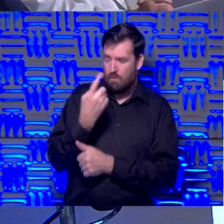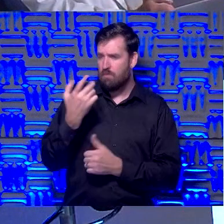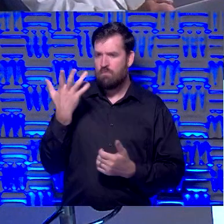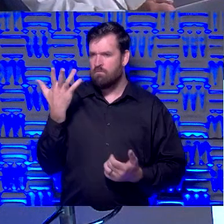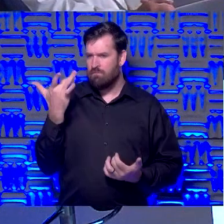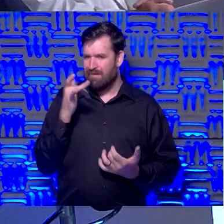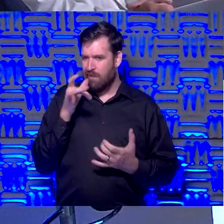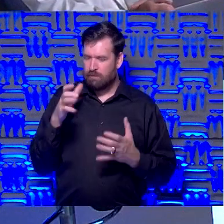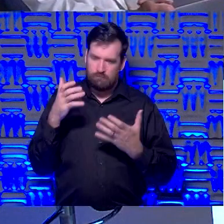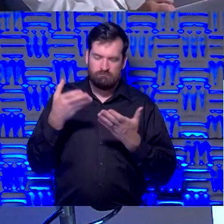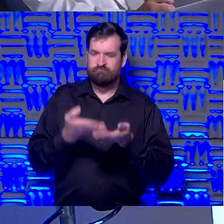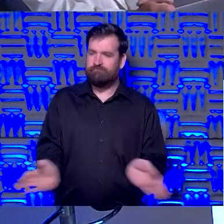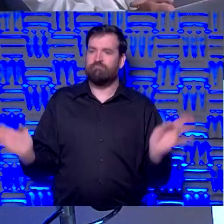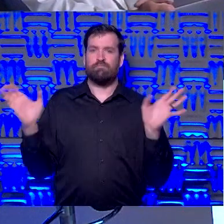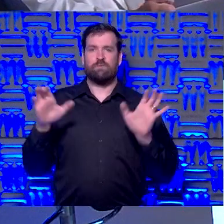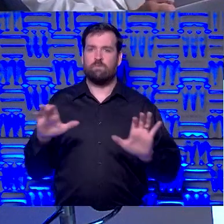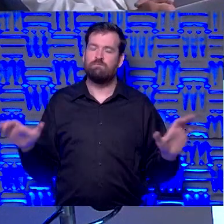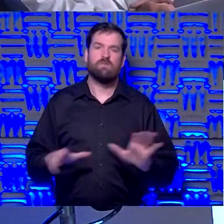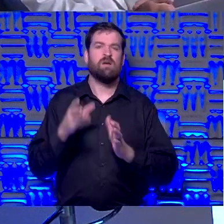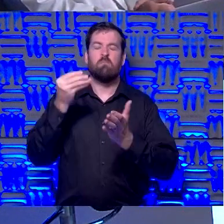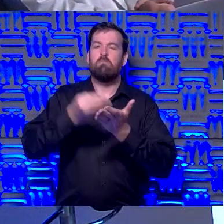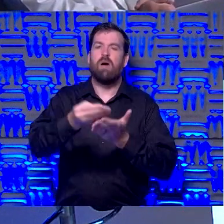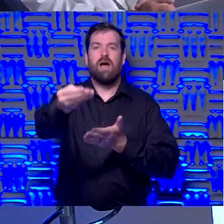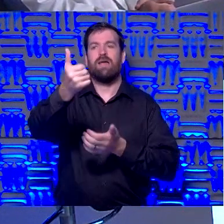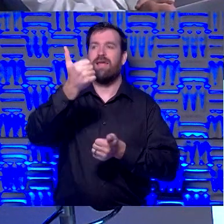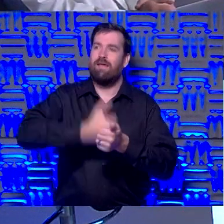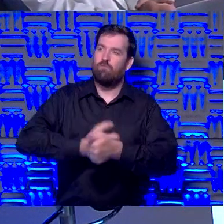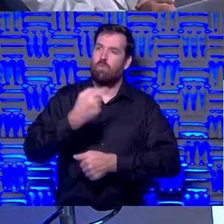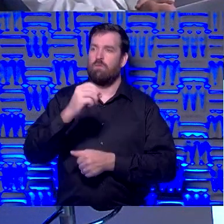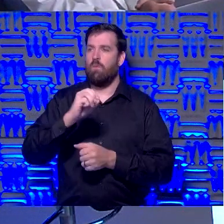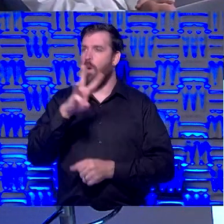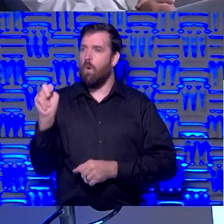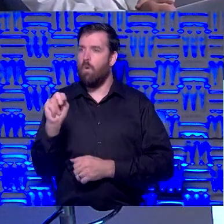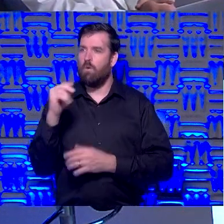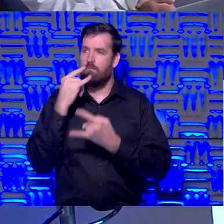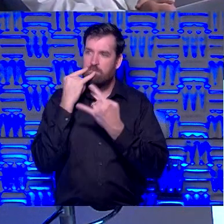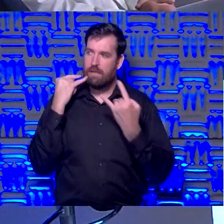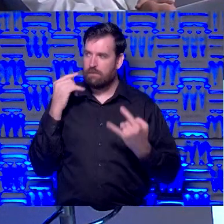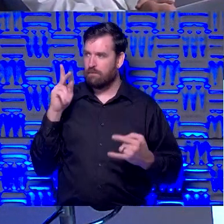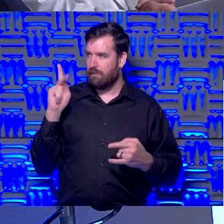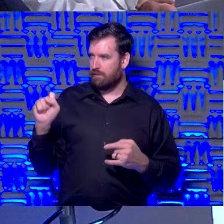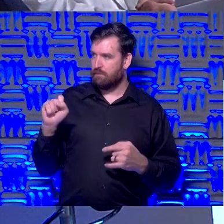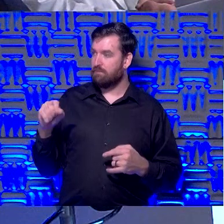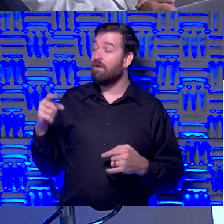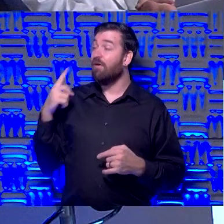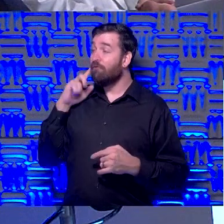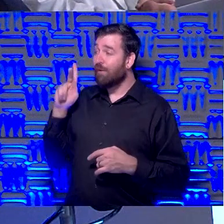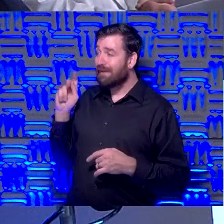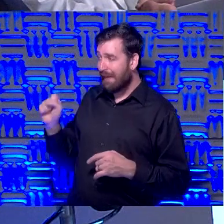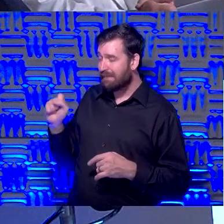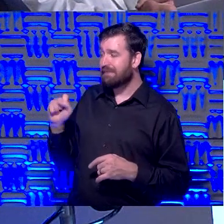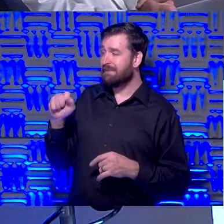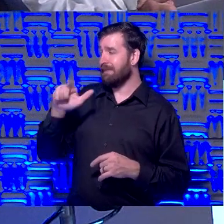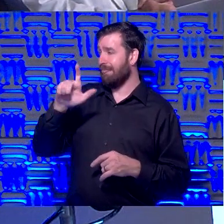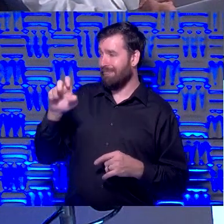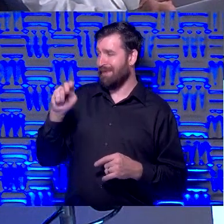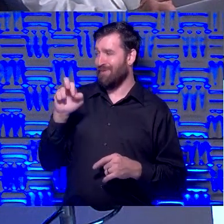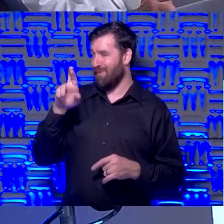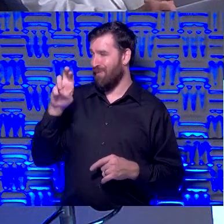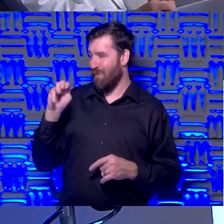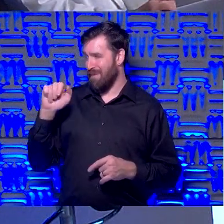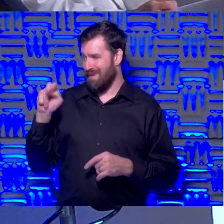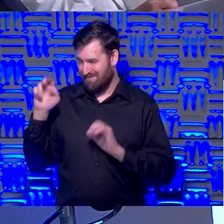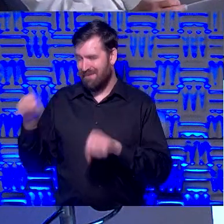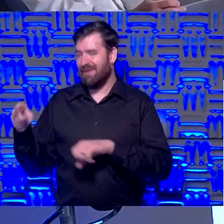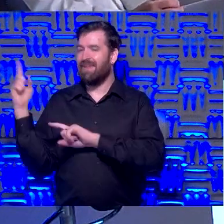just do that in Kansas? Why don't we just buy everybody their own supply of masks? Well, I and think keep for it the masks? Kansas question, we can bring Lee Norman back on and ask him that